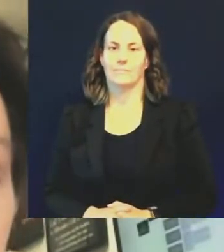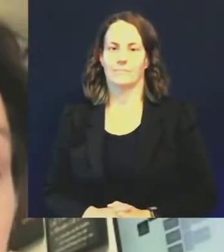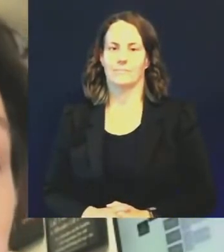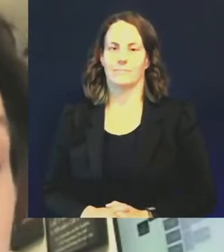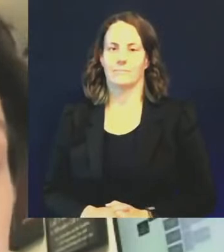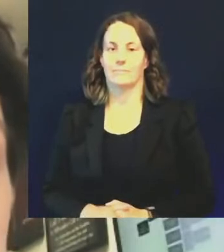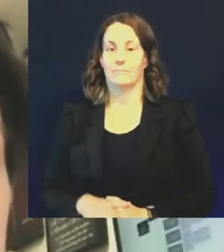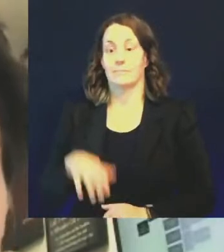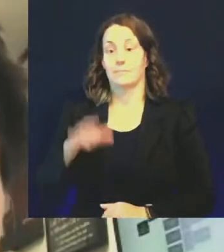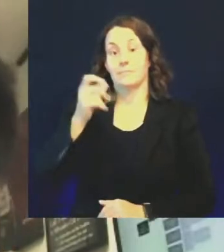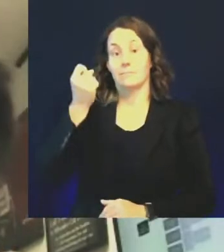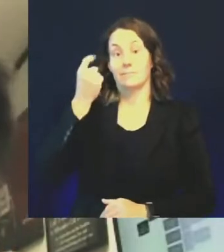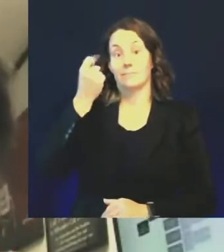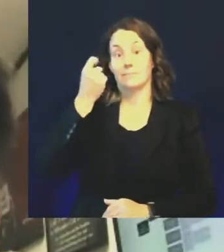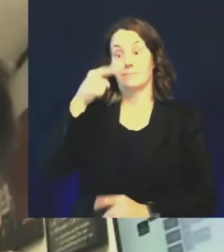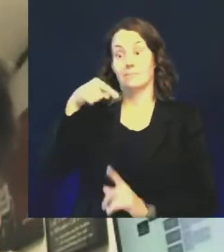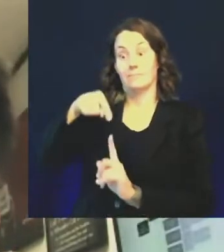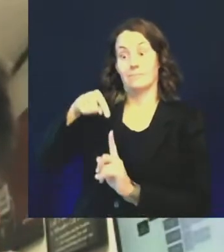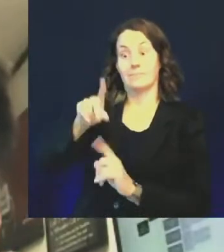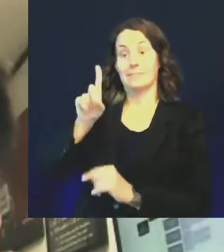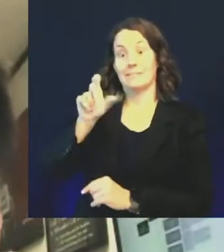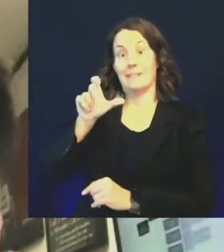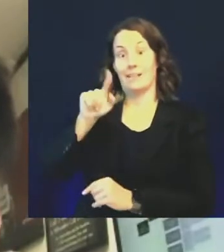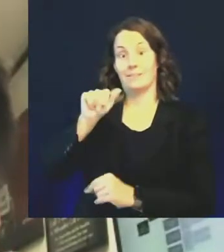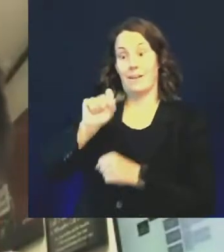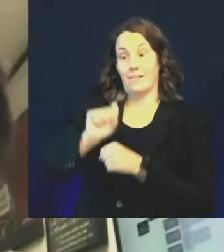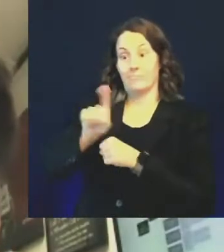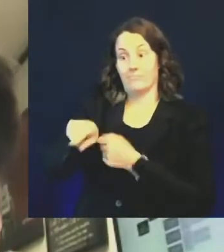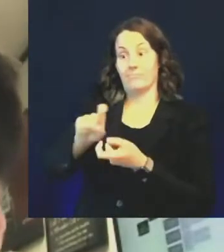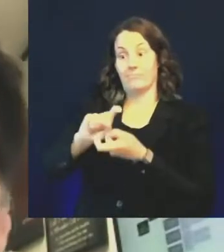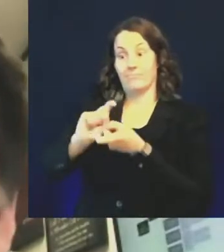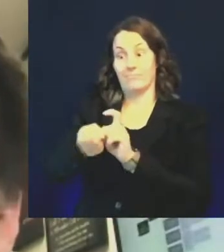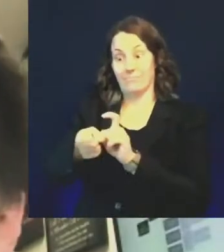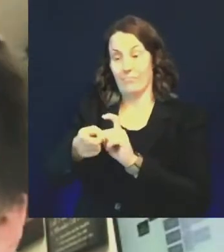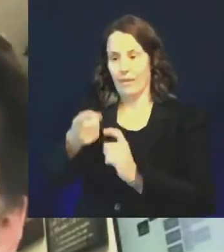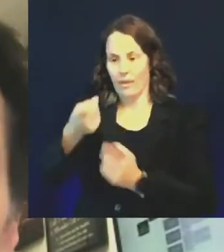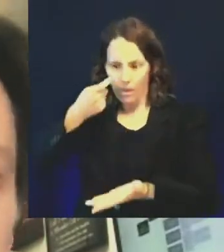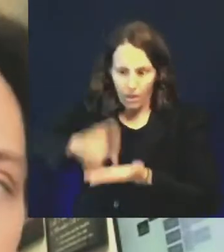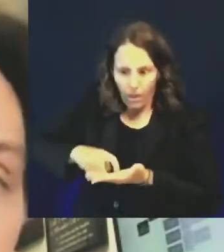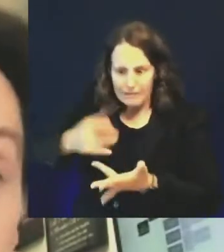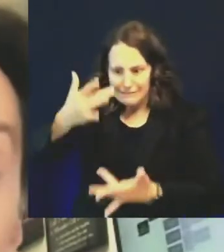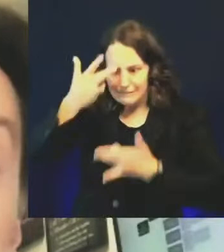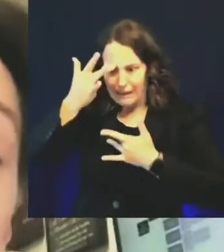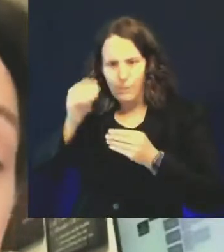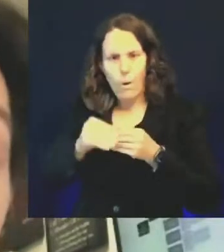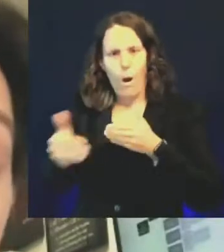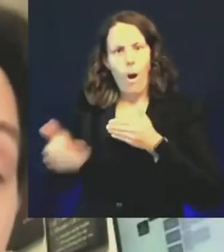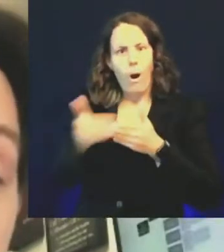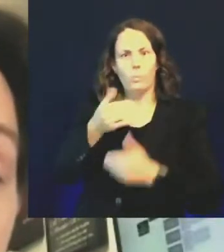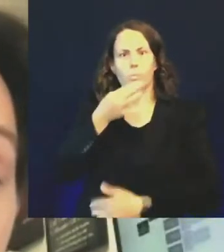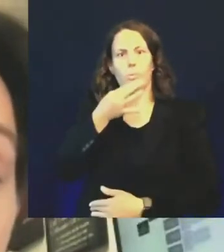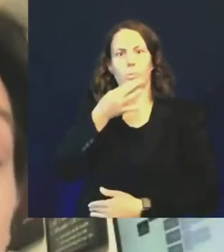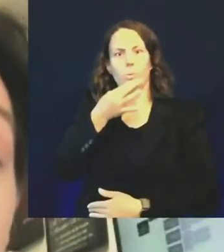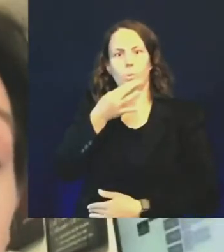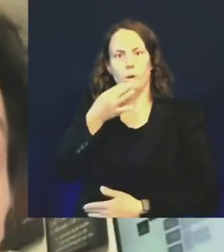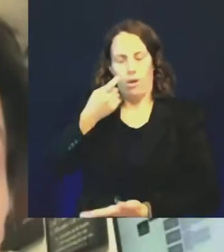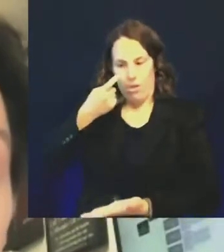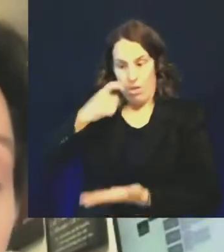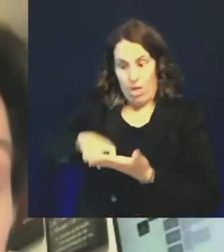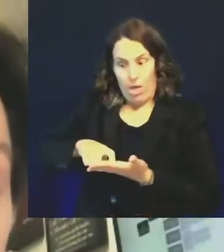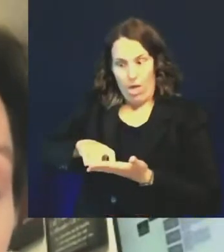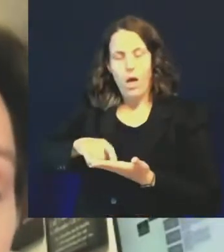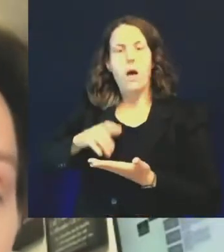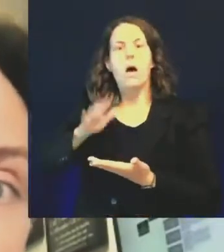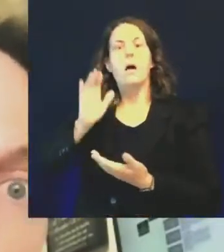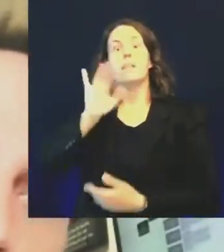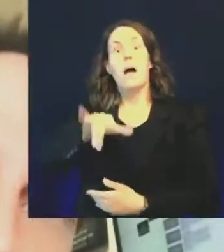the chance that any person with infection is going to spread it to someone that they're in contact with is 50, 60% higher than it